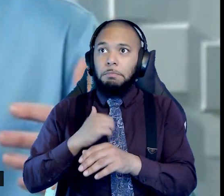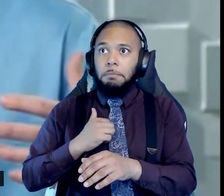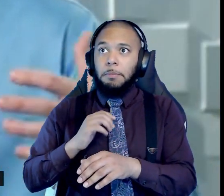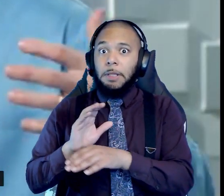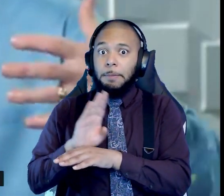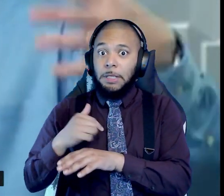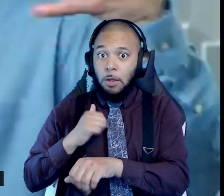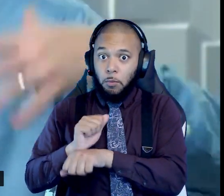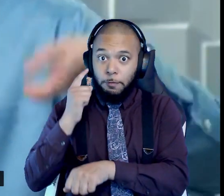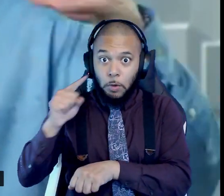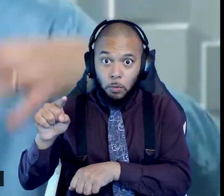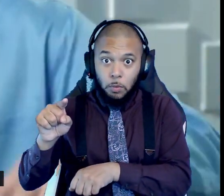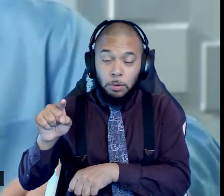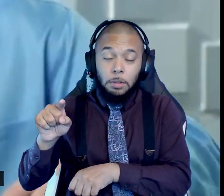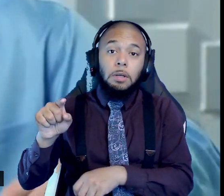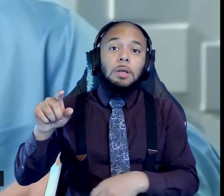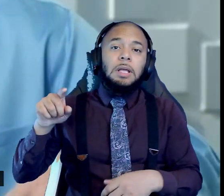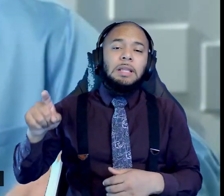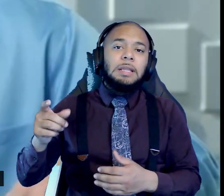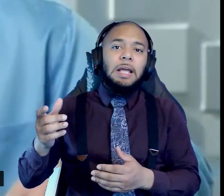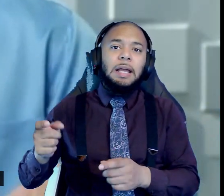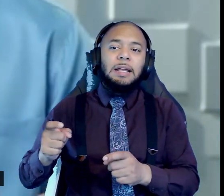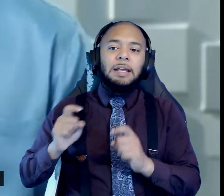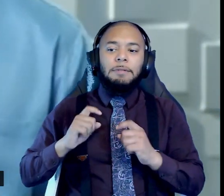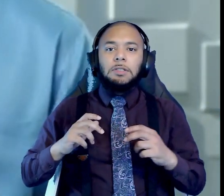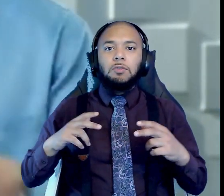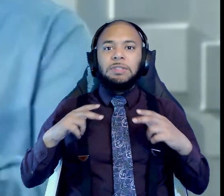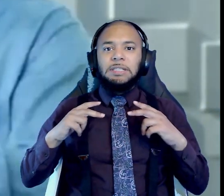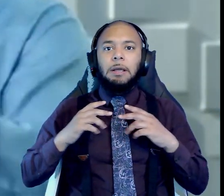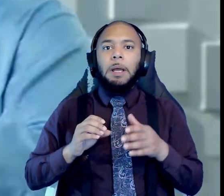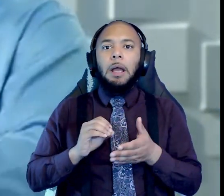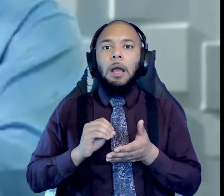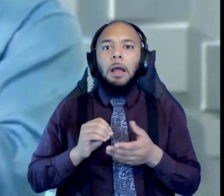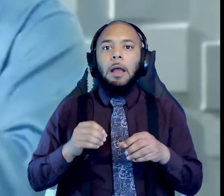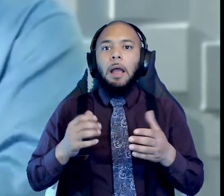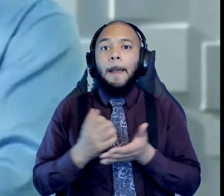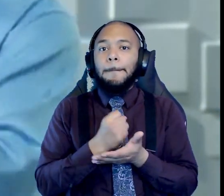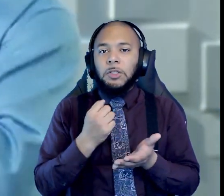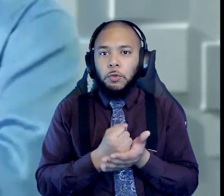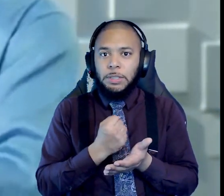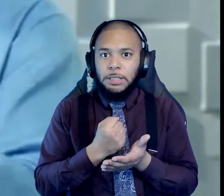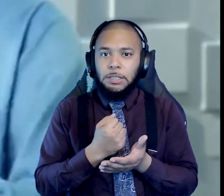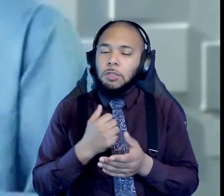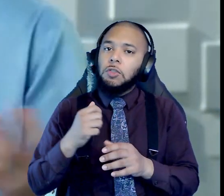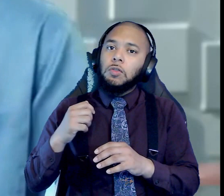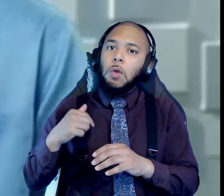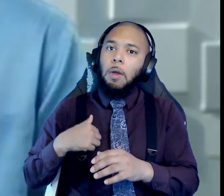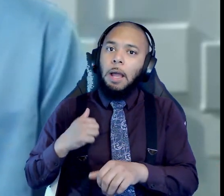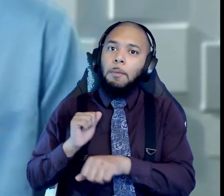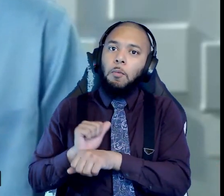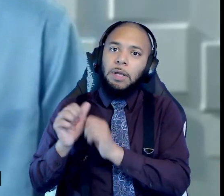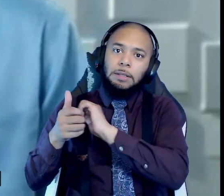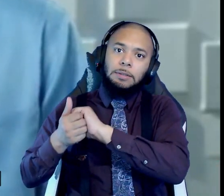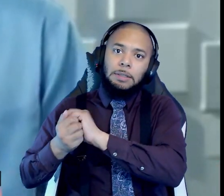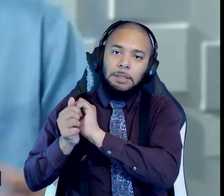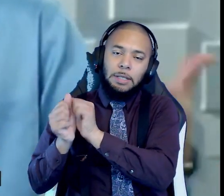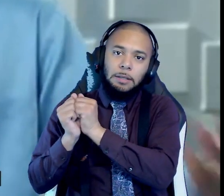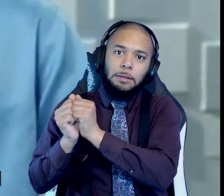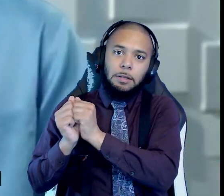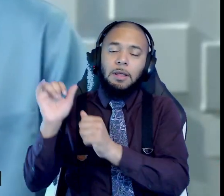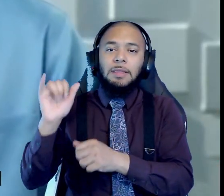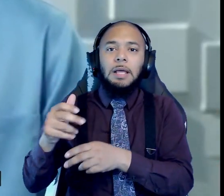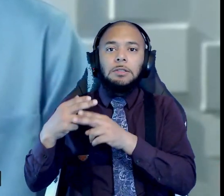basically retirement planning opportunities and so because of that that I'm working with my employer that's called a 403 B